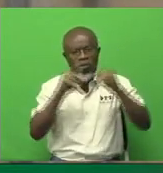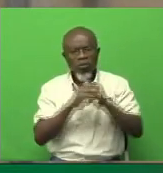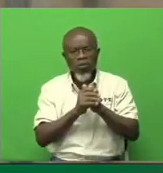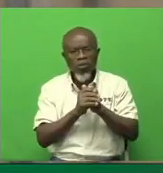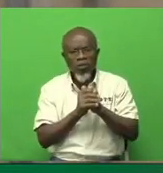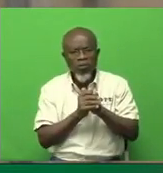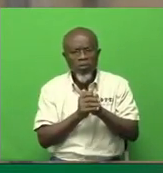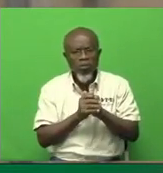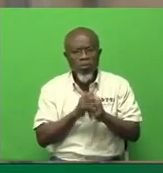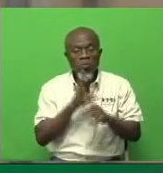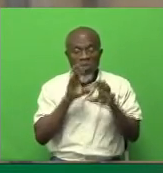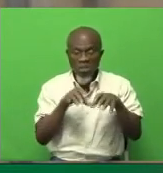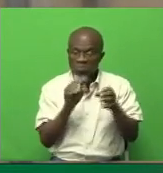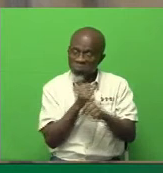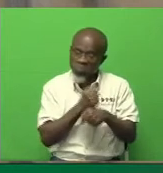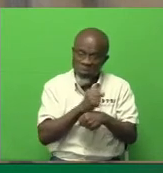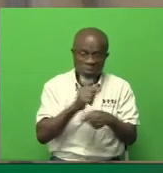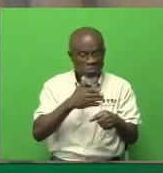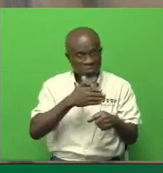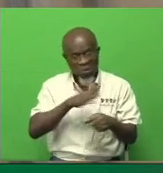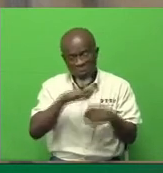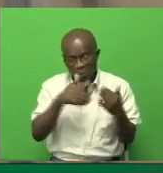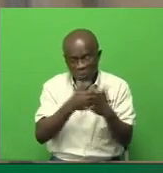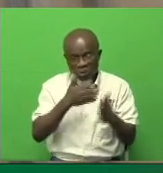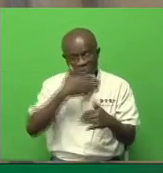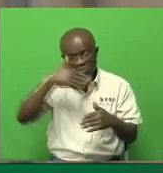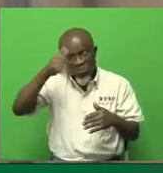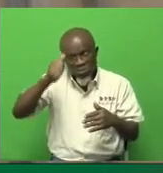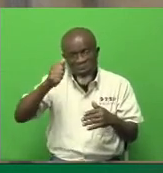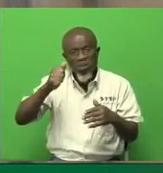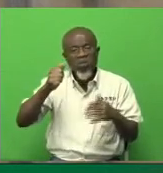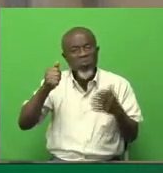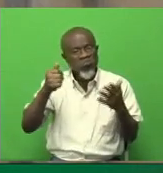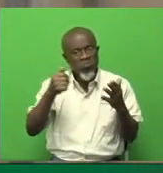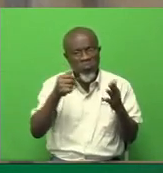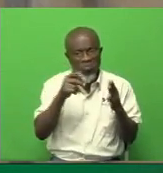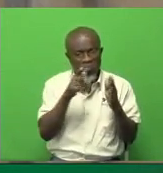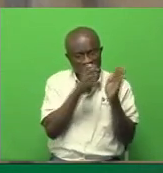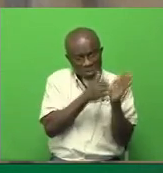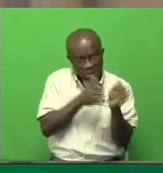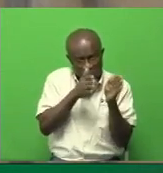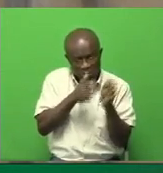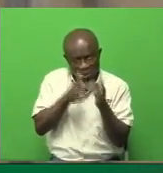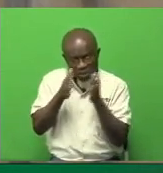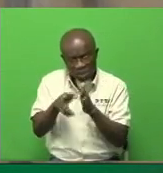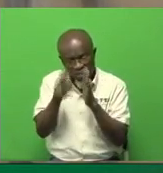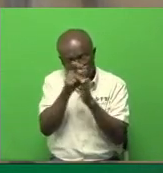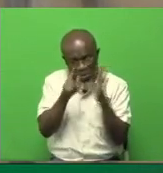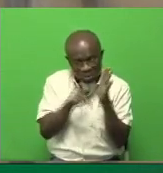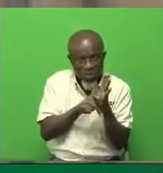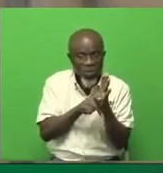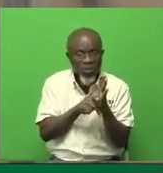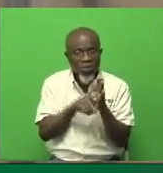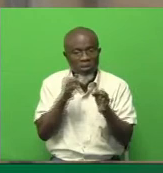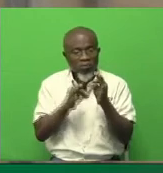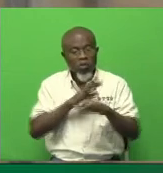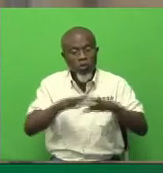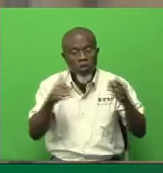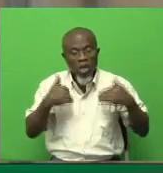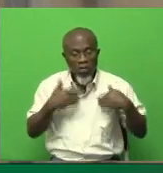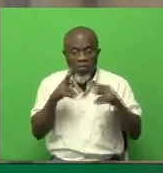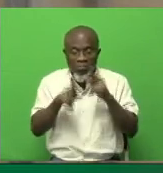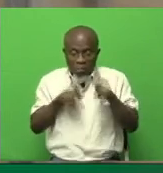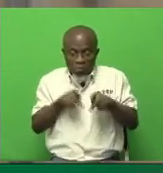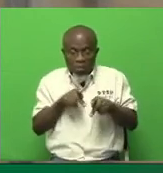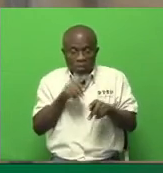can make all of the best policies the best plans but if we do not have the human resource to carry it out then we